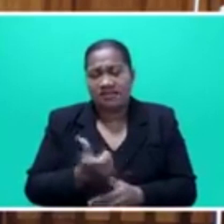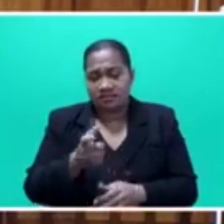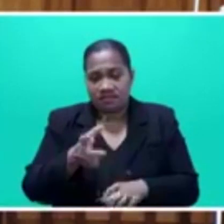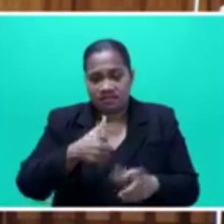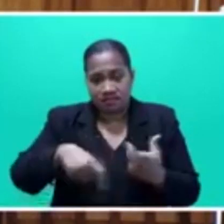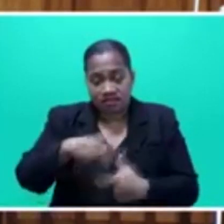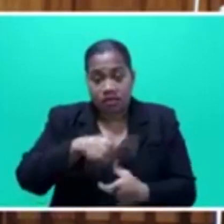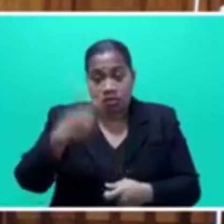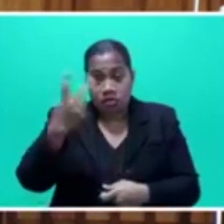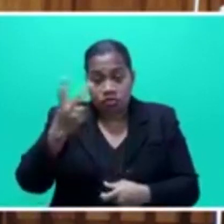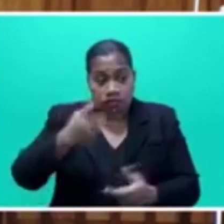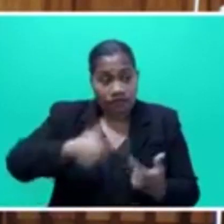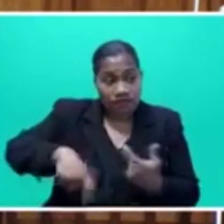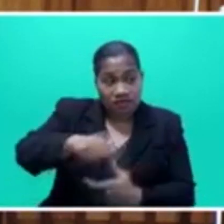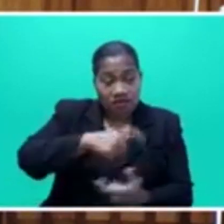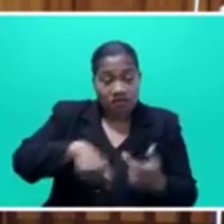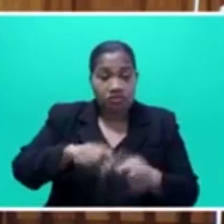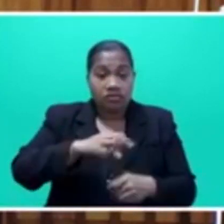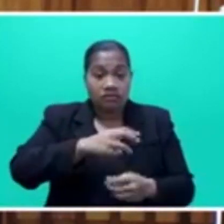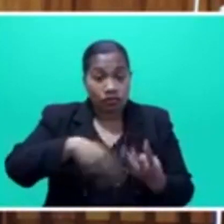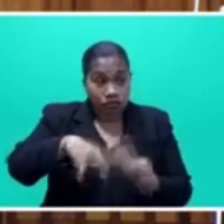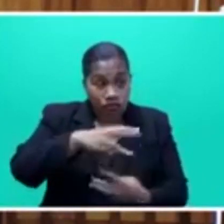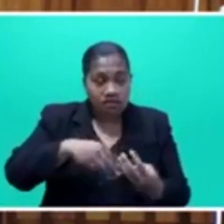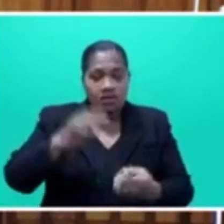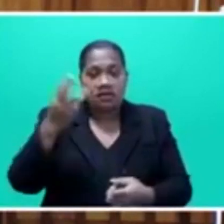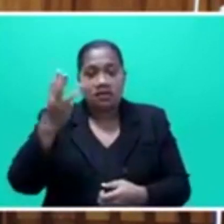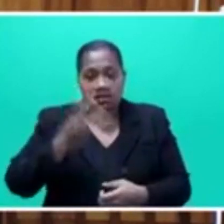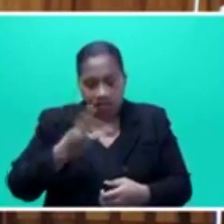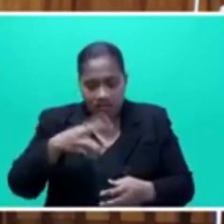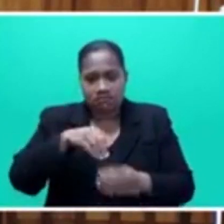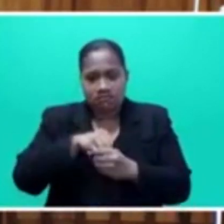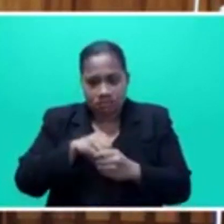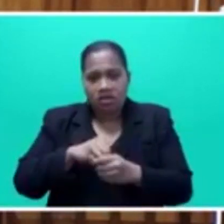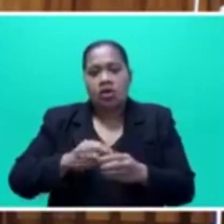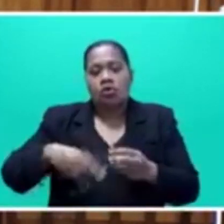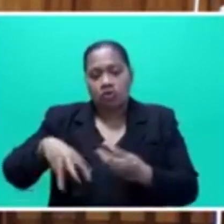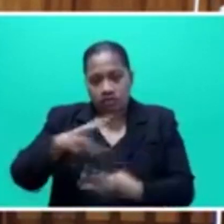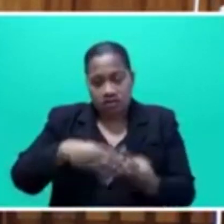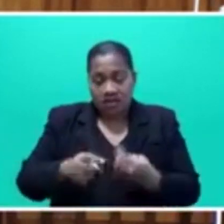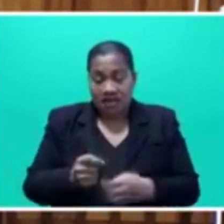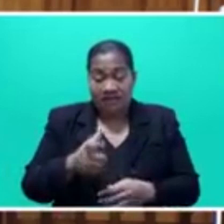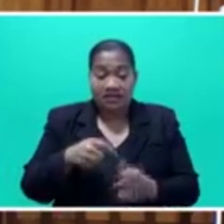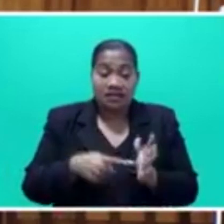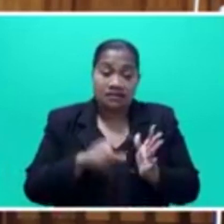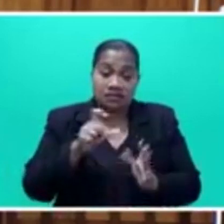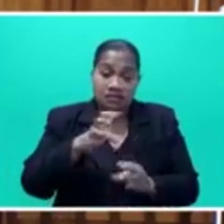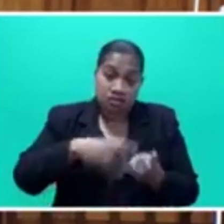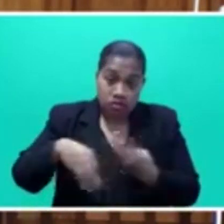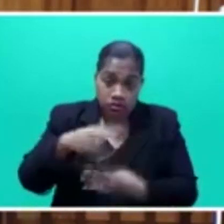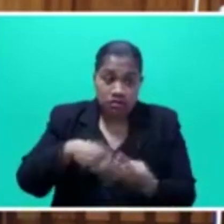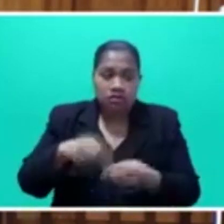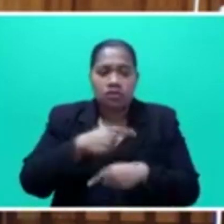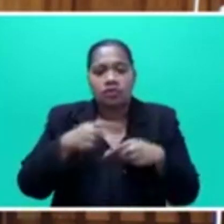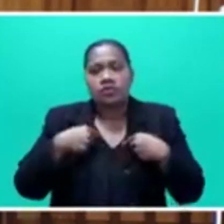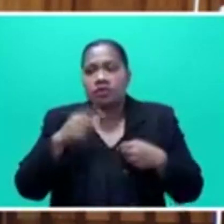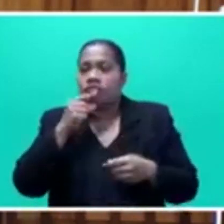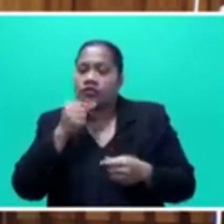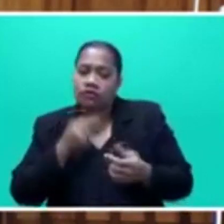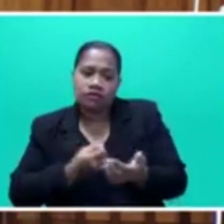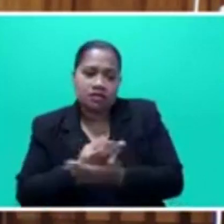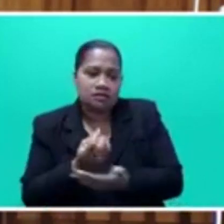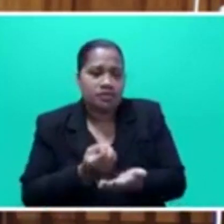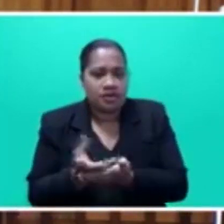major cyclones since Winston, 13 including Winston. After TC Winston alone, Mr. Speaker, sir, we had to borrow and spend